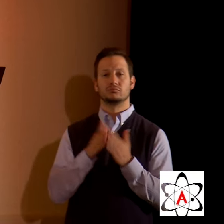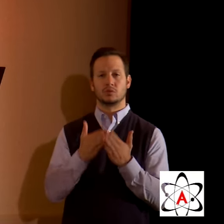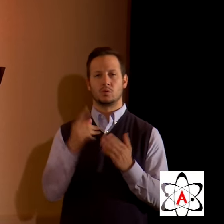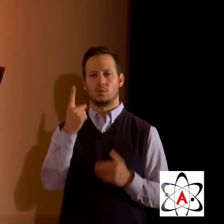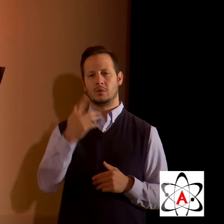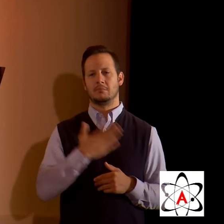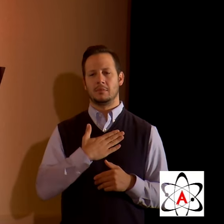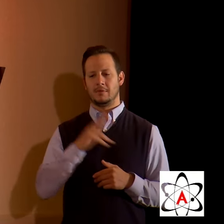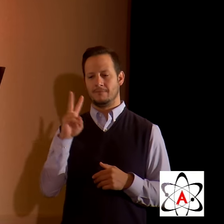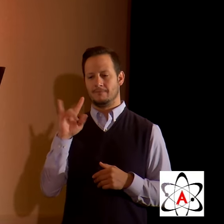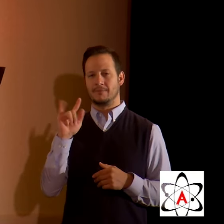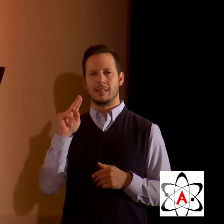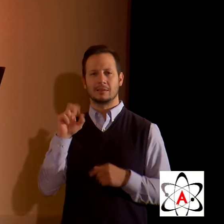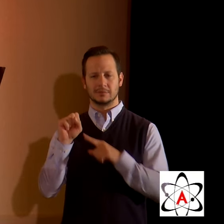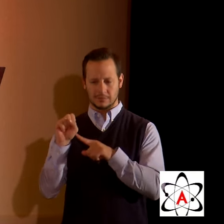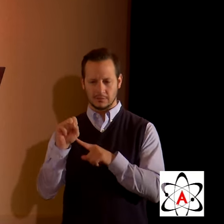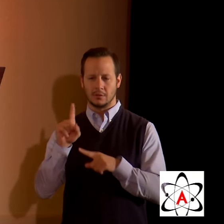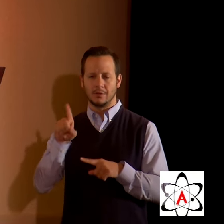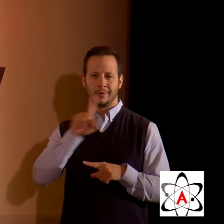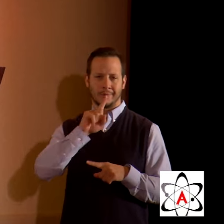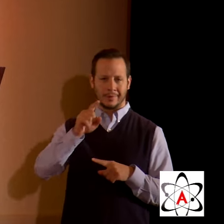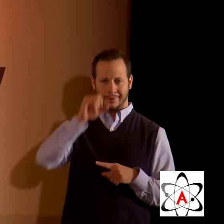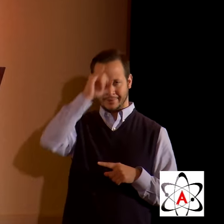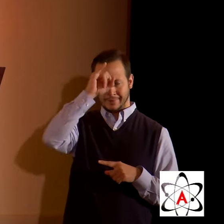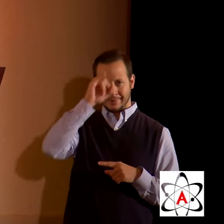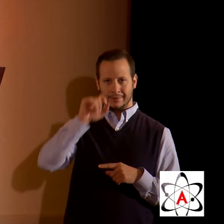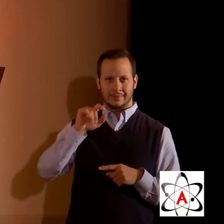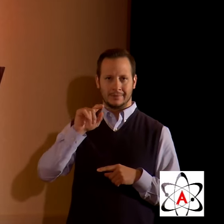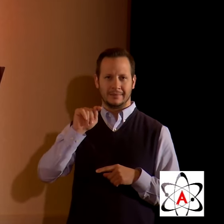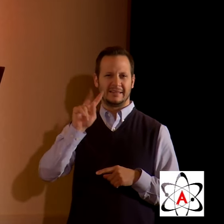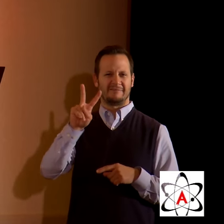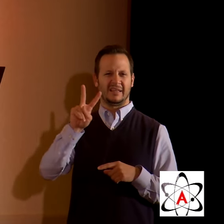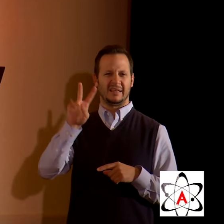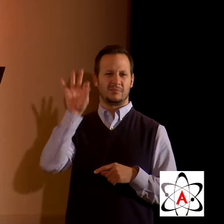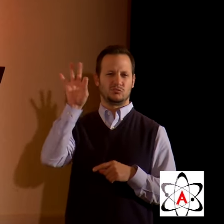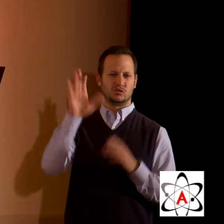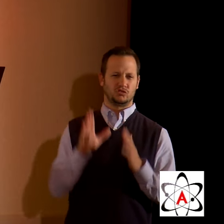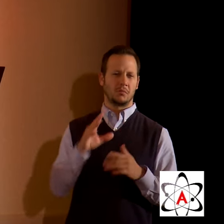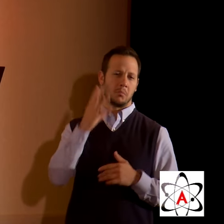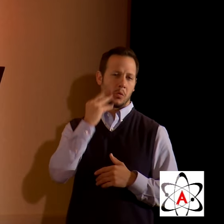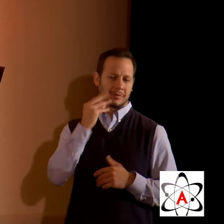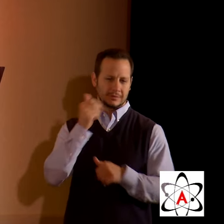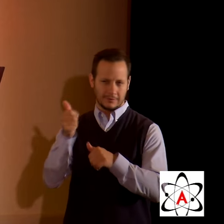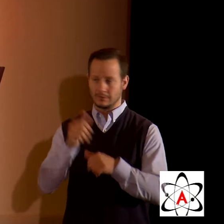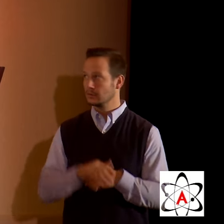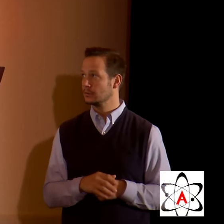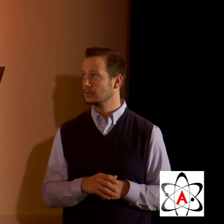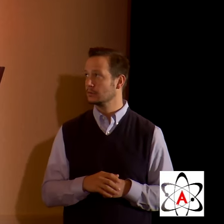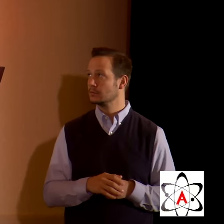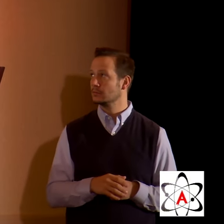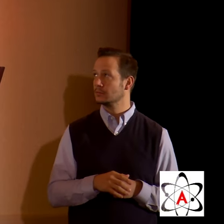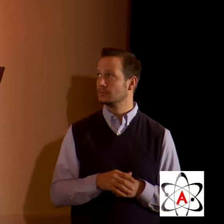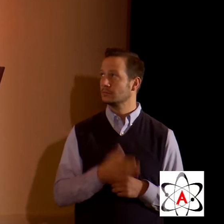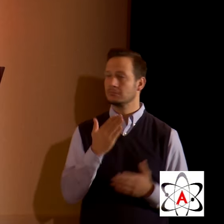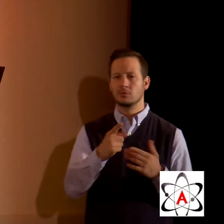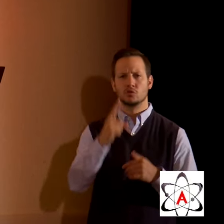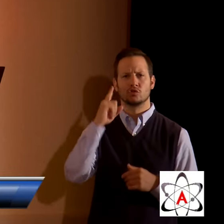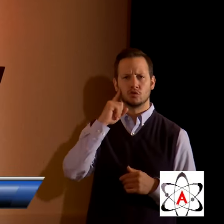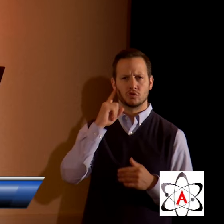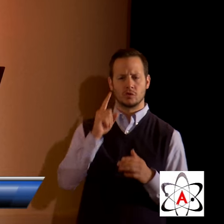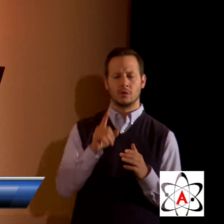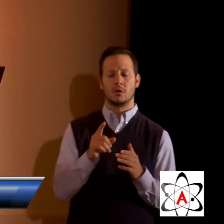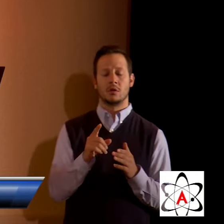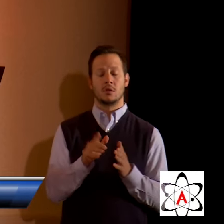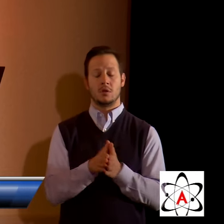a bumbling Mormon televangelist. Here's how I wrote his sermons. You've probably heard about Christian inspirational writers who close